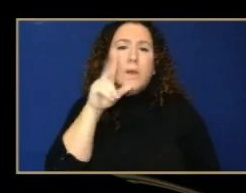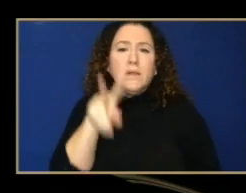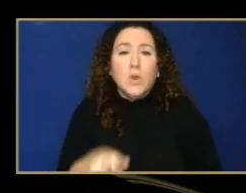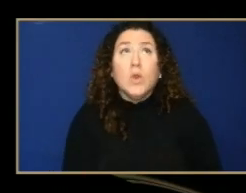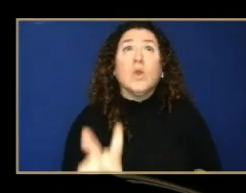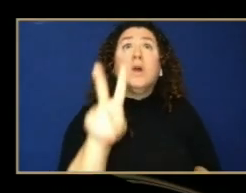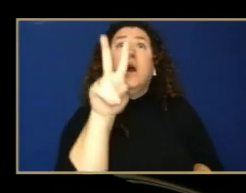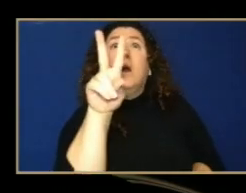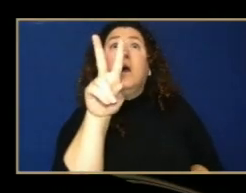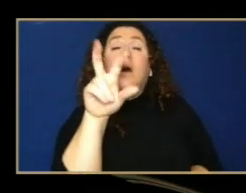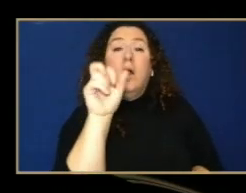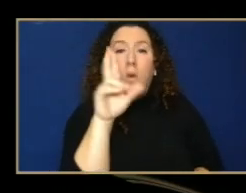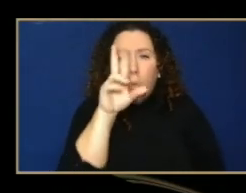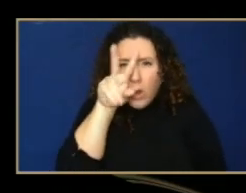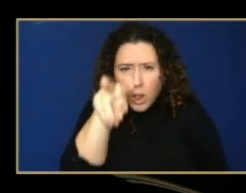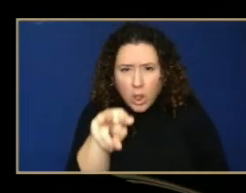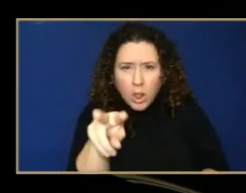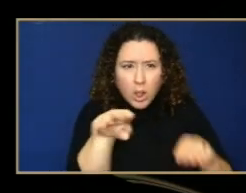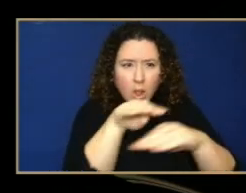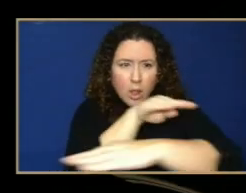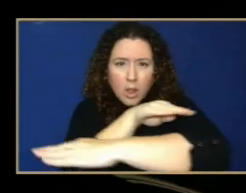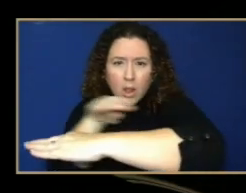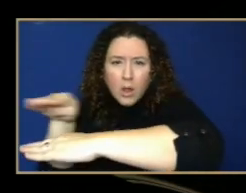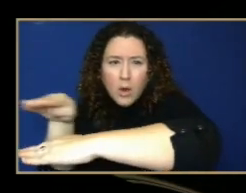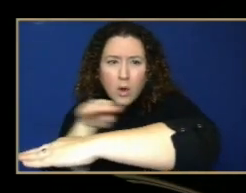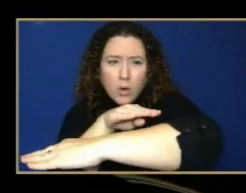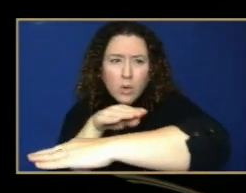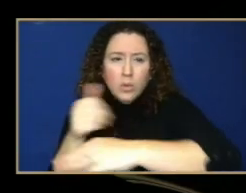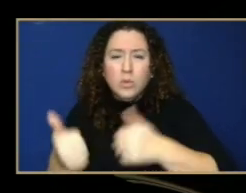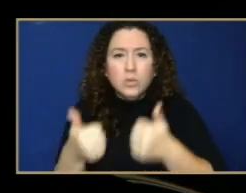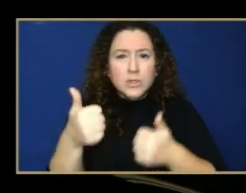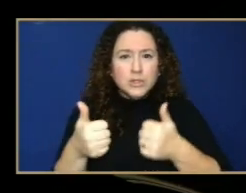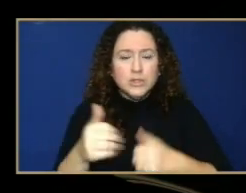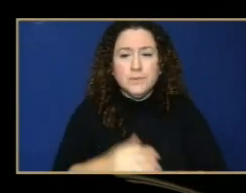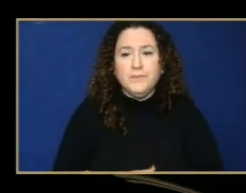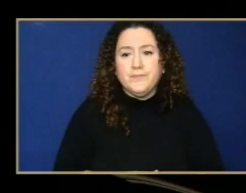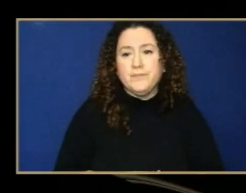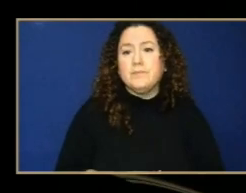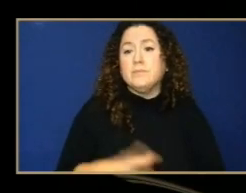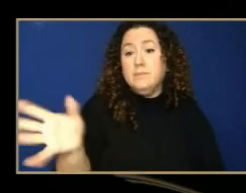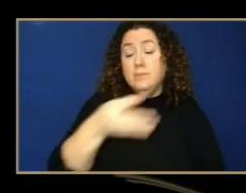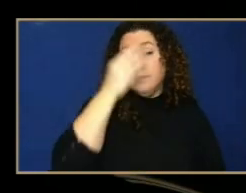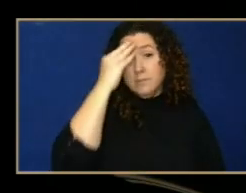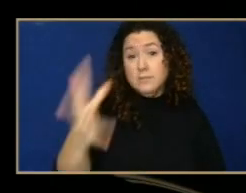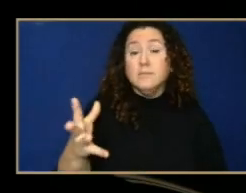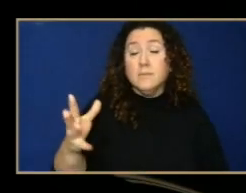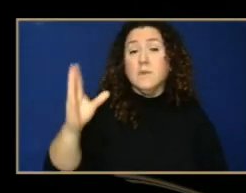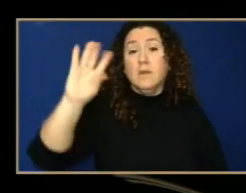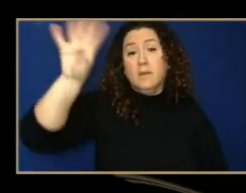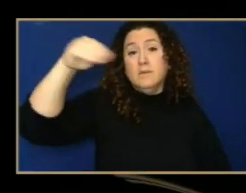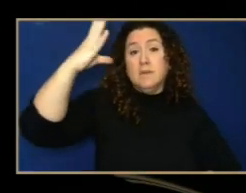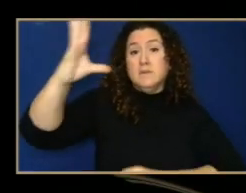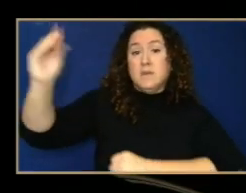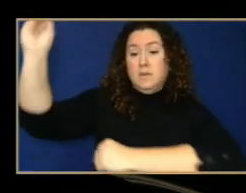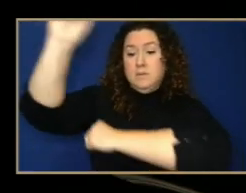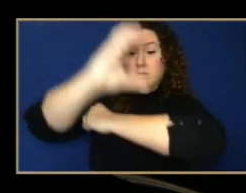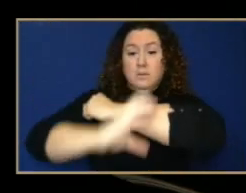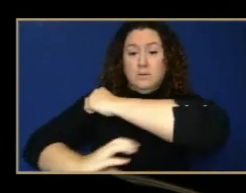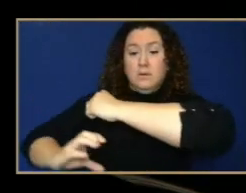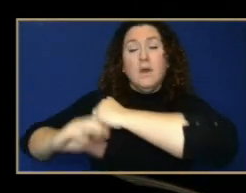So the sun sets due to the rotation of the Earth. The planets rise and set from east to west in this exactly the same